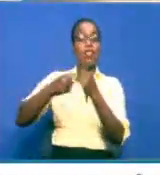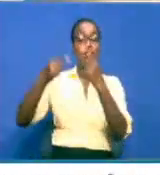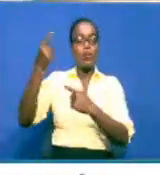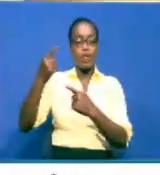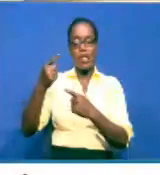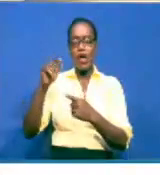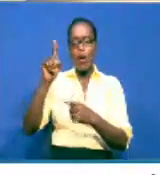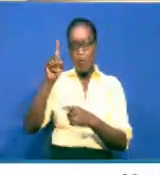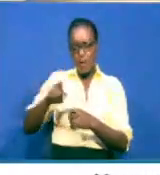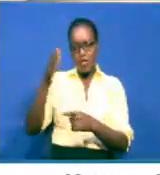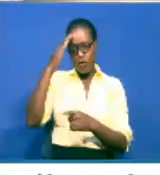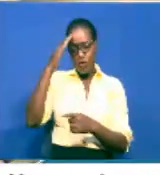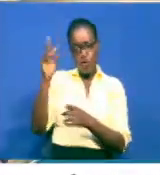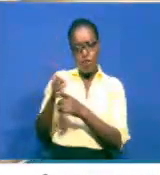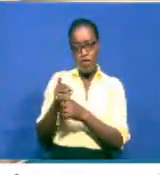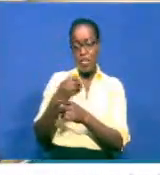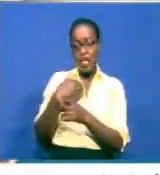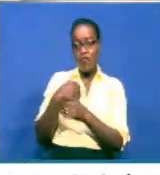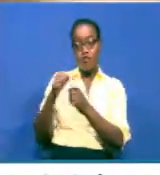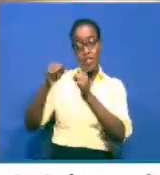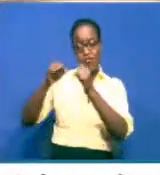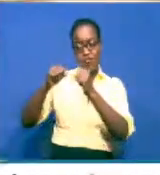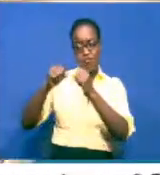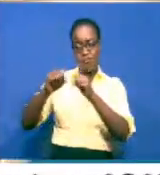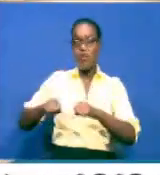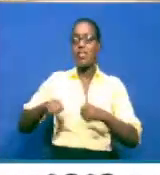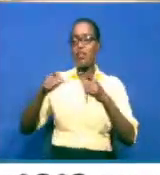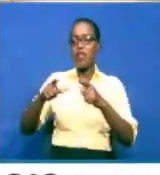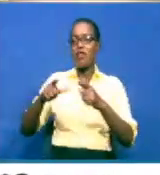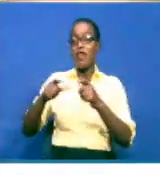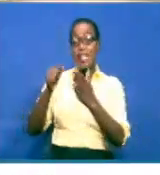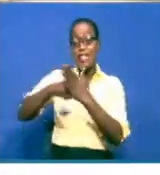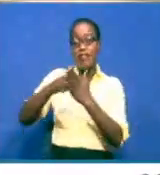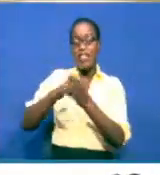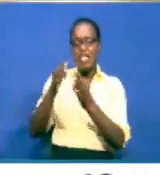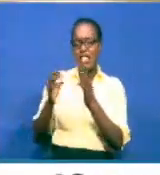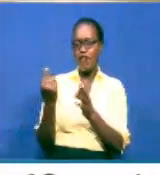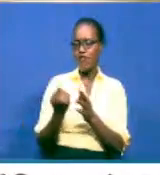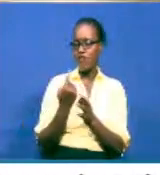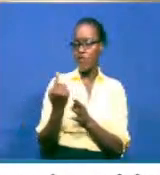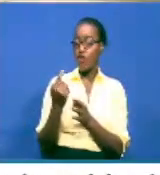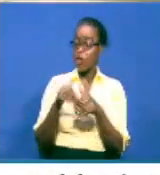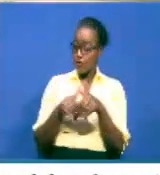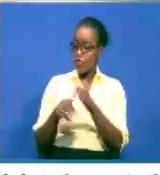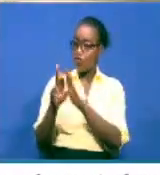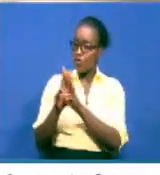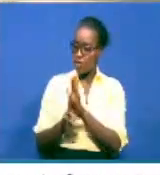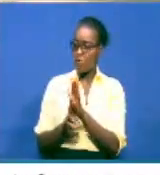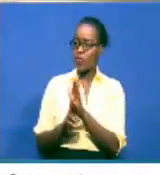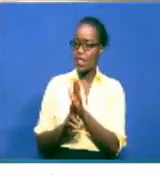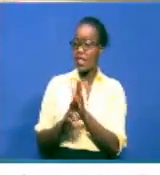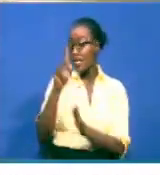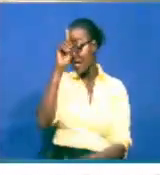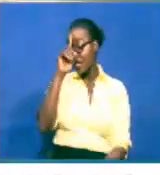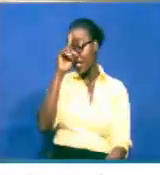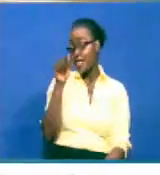have a duty to ensure that we survive the fight. So we can only survive the fight if we really take in the regulations seriously. And this